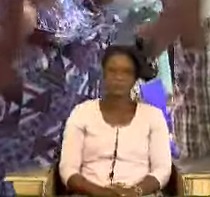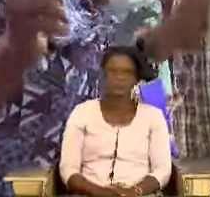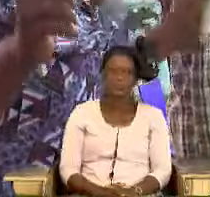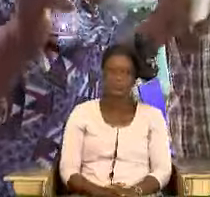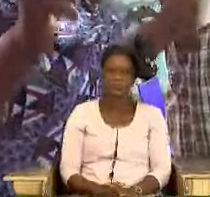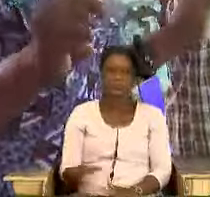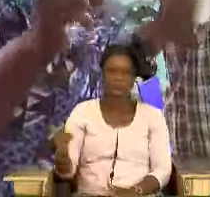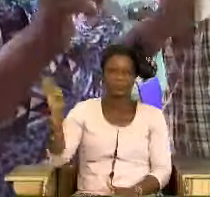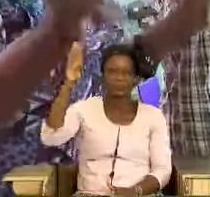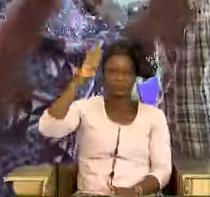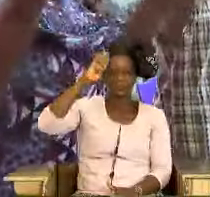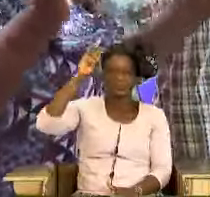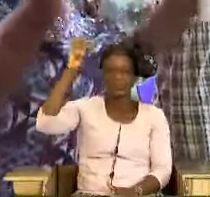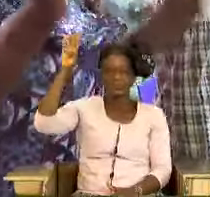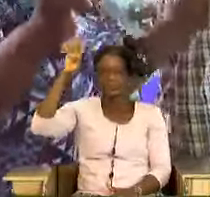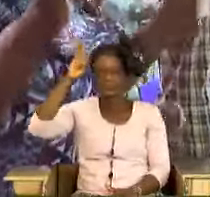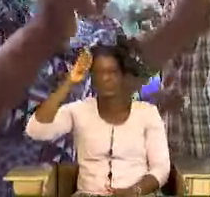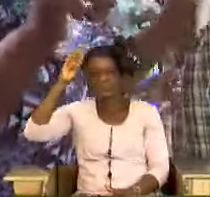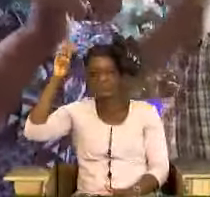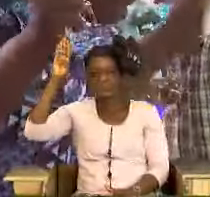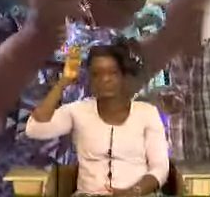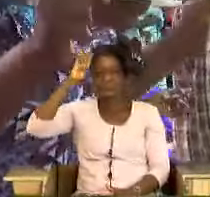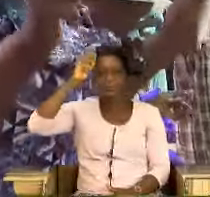bab say